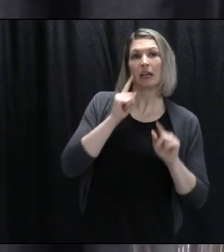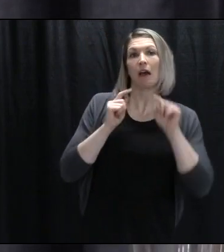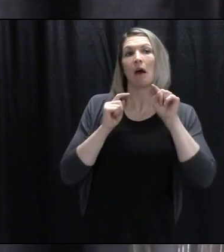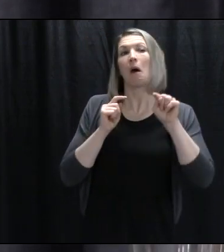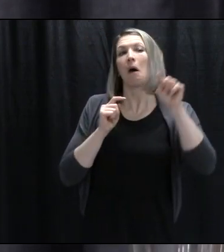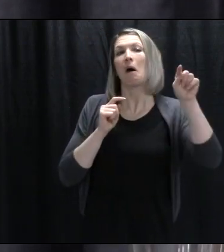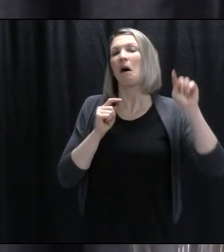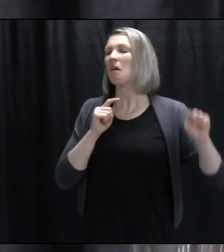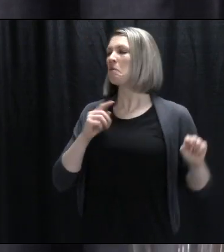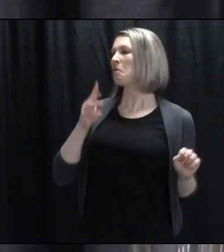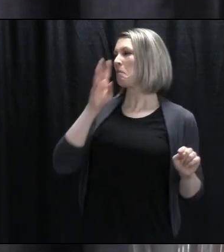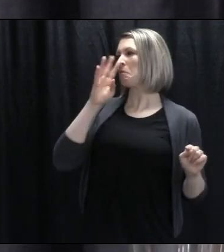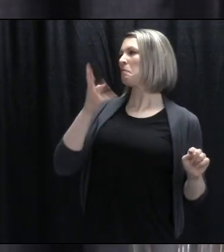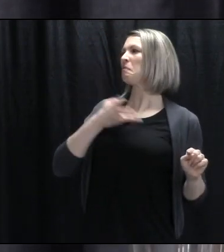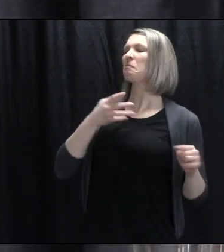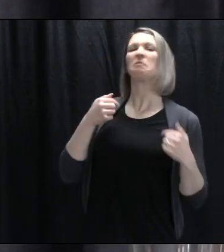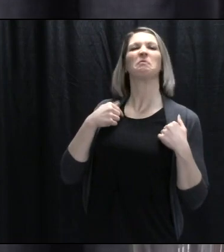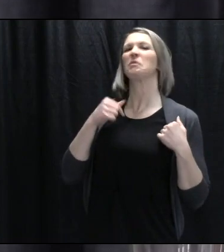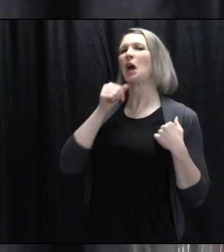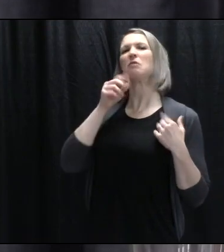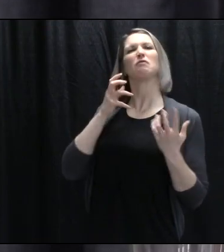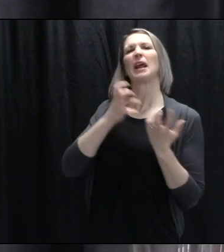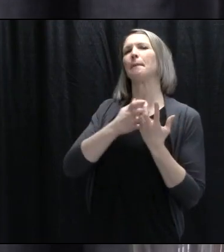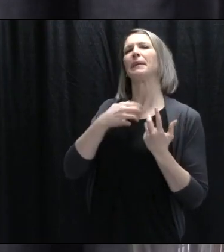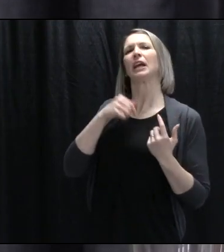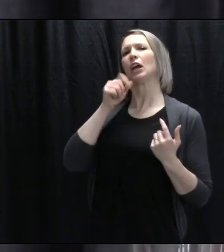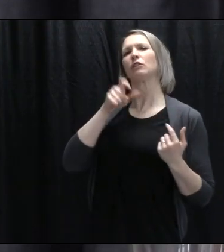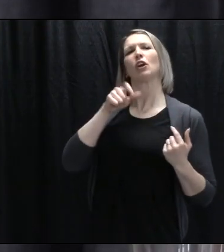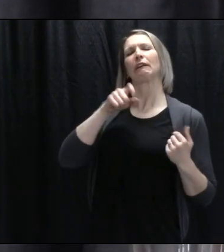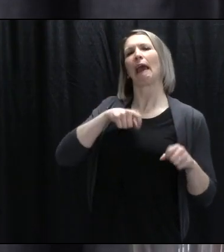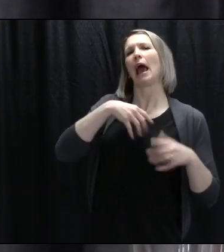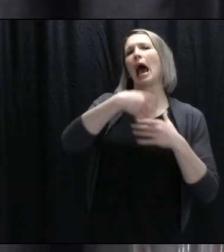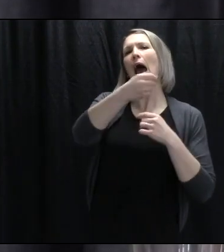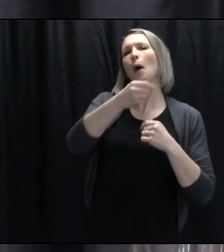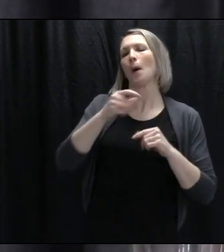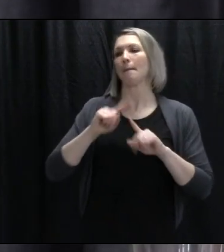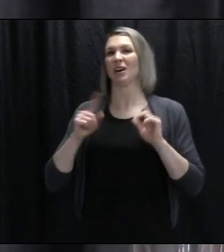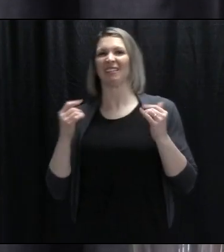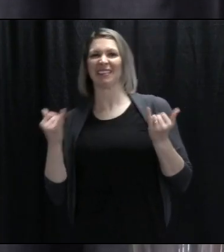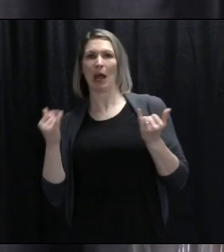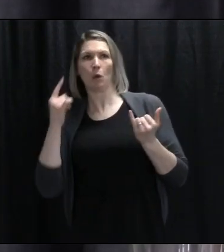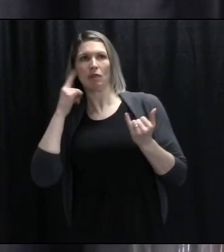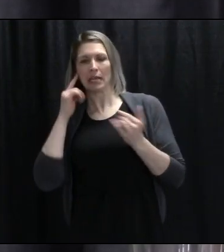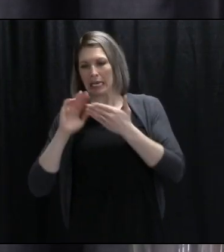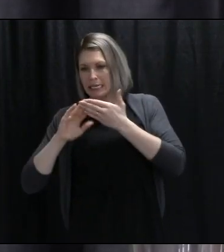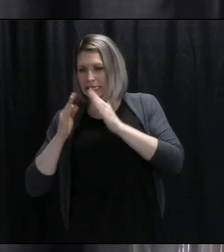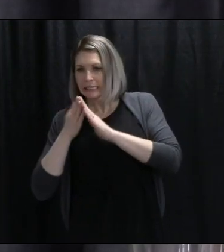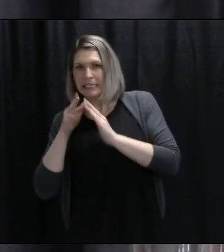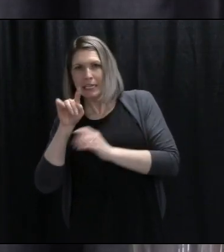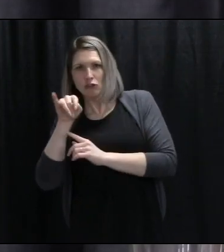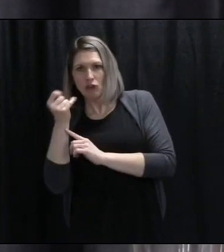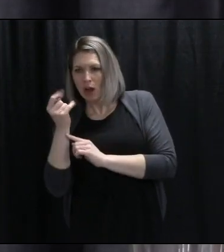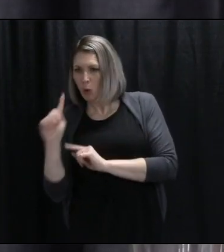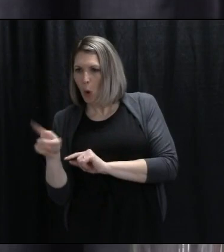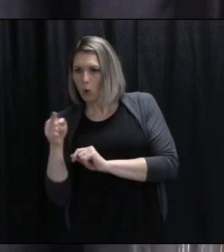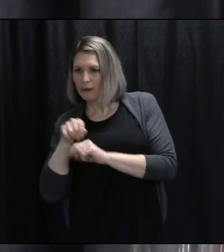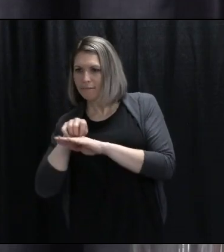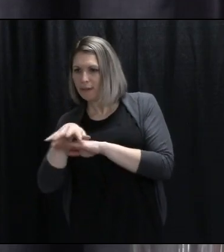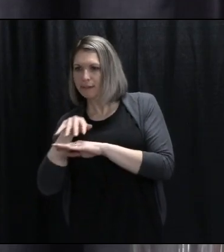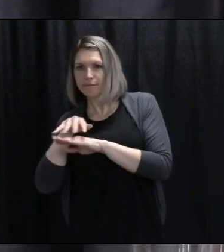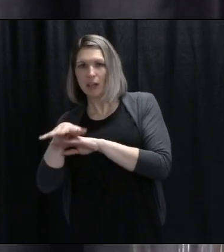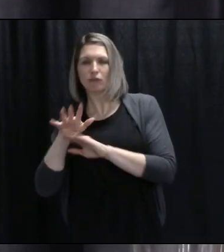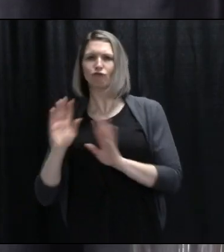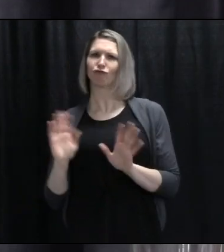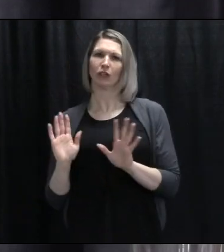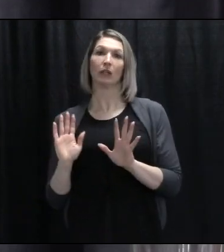cases where a healthcare facility has been involved, because even though there might only be one case that could possibly be identified,